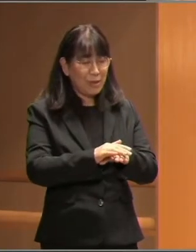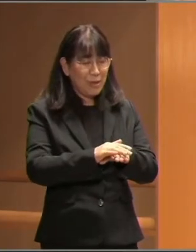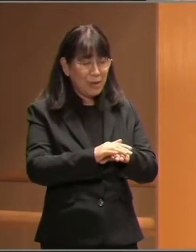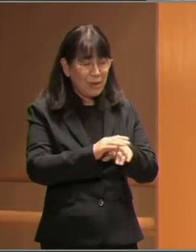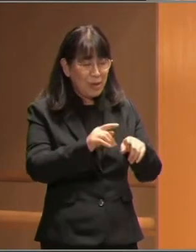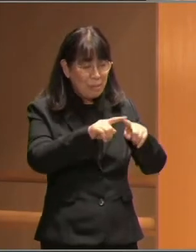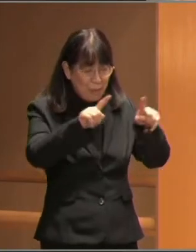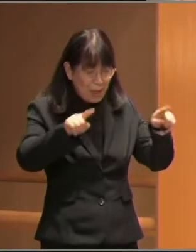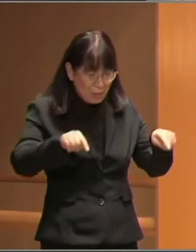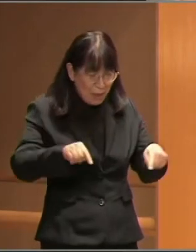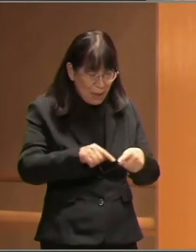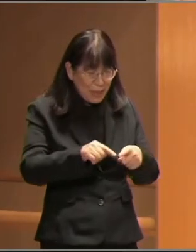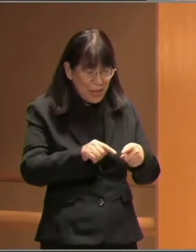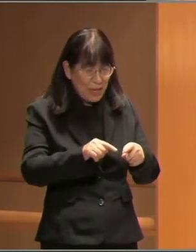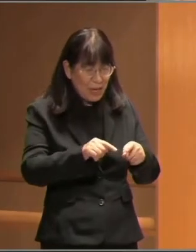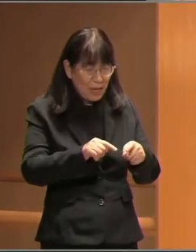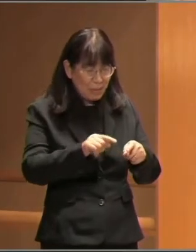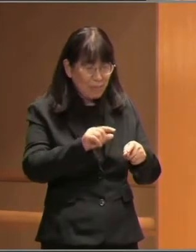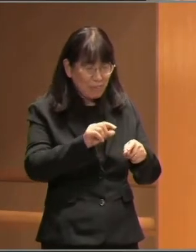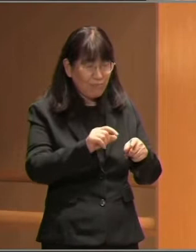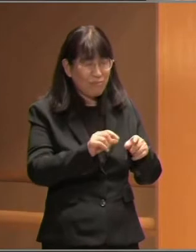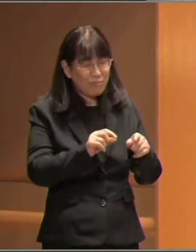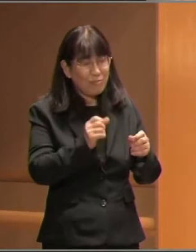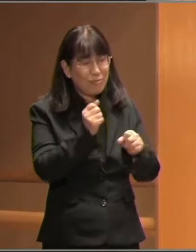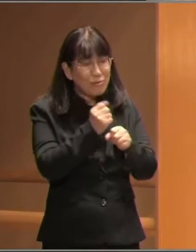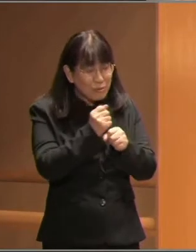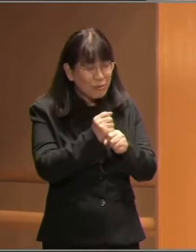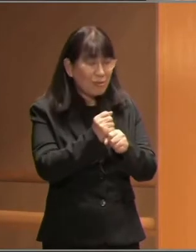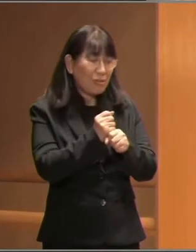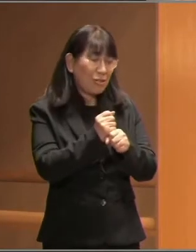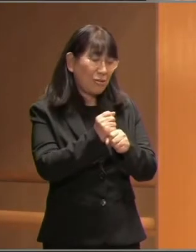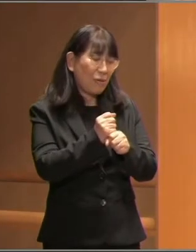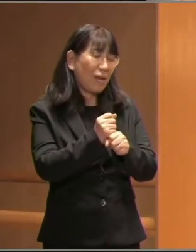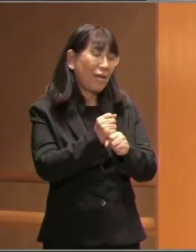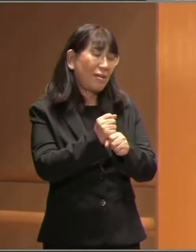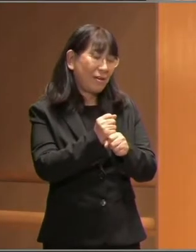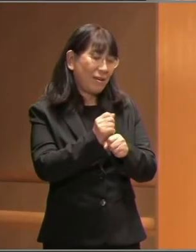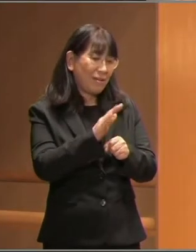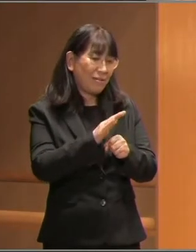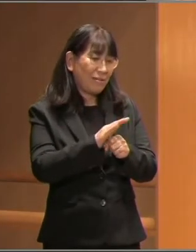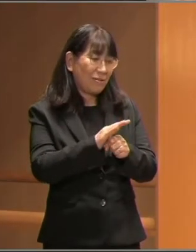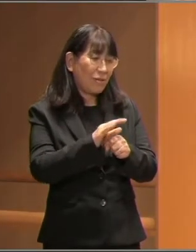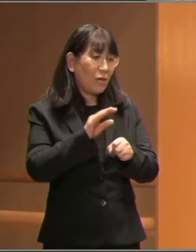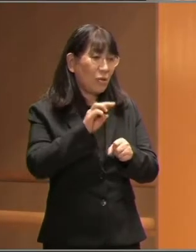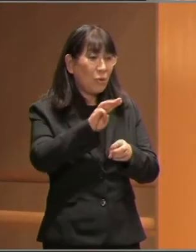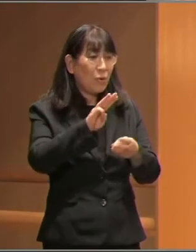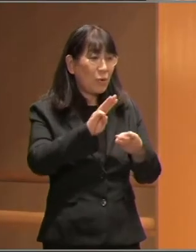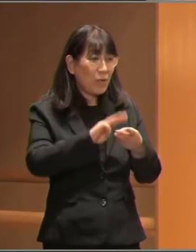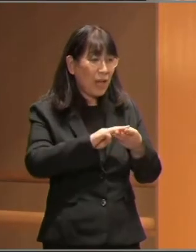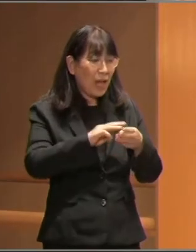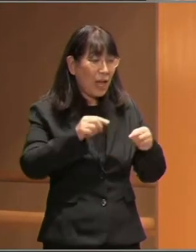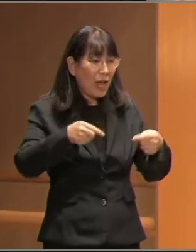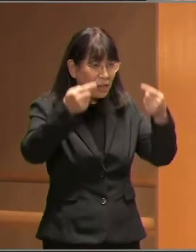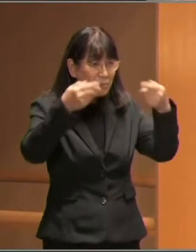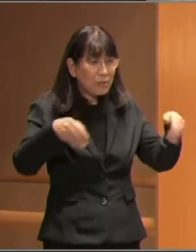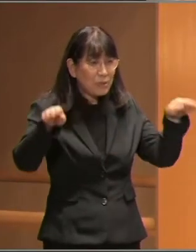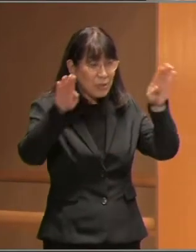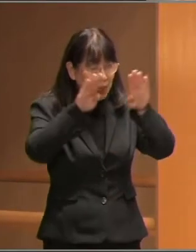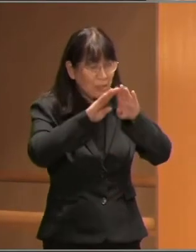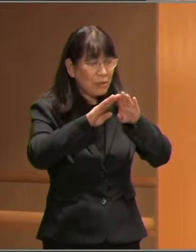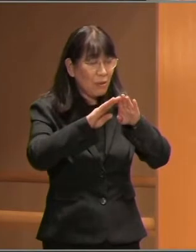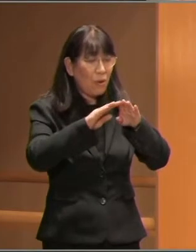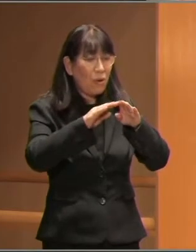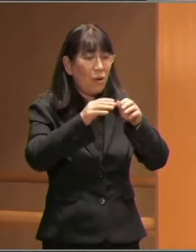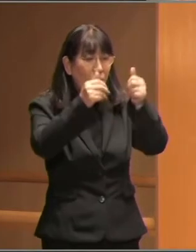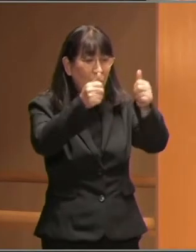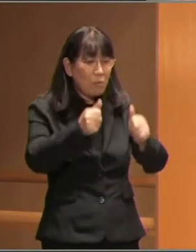paper craft. Traditional paper craft in Japan is very popular. And this is from the Toyota